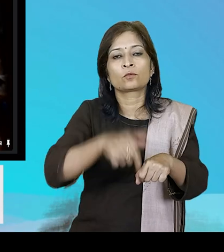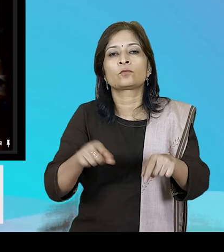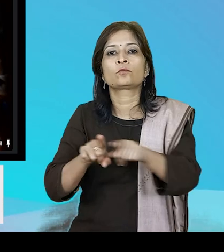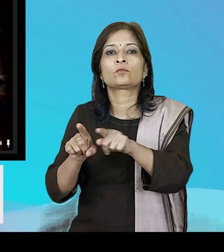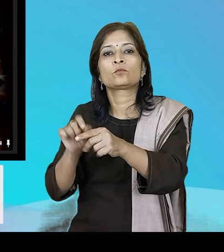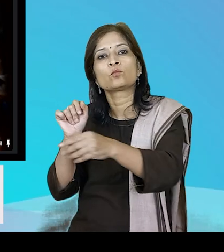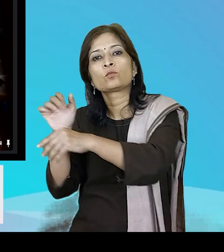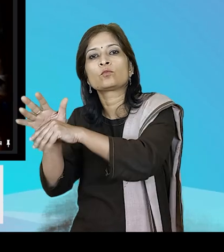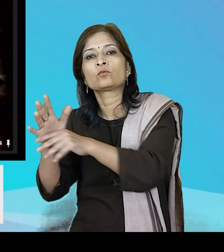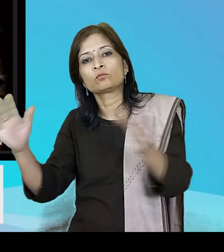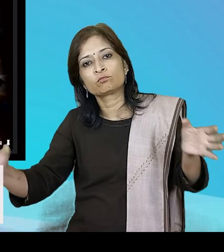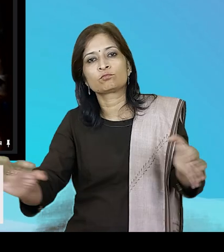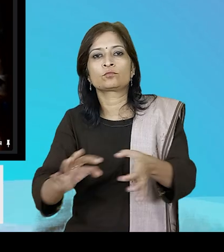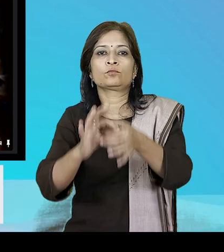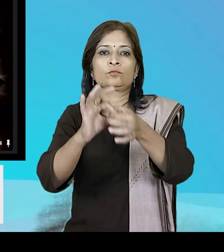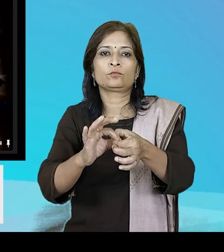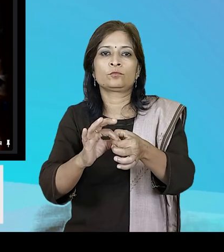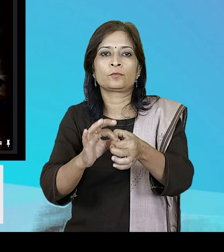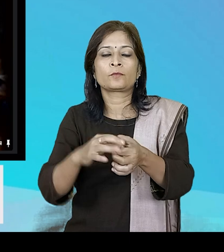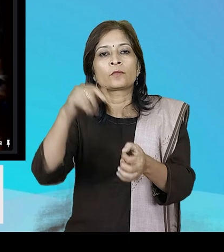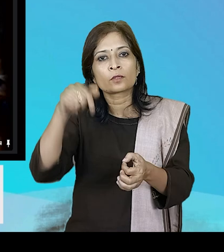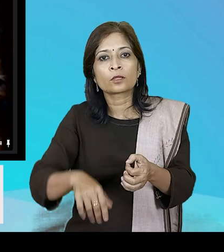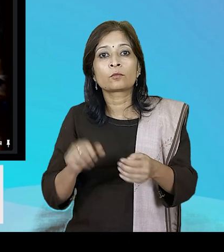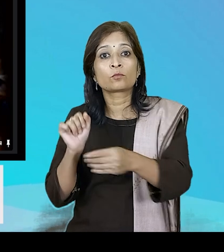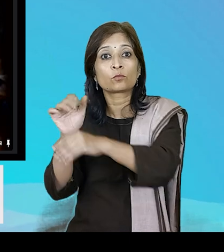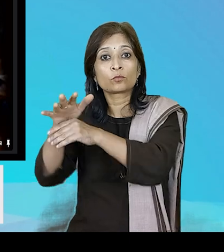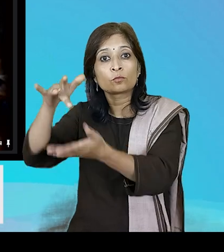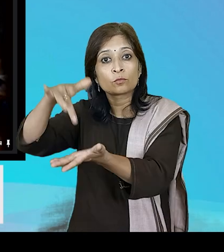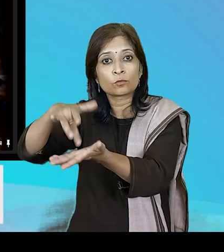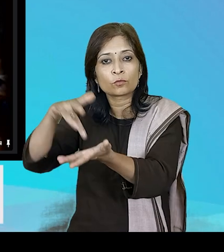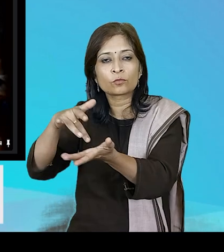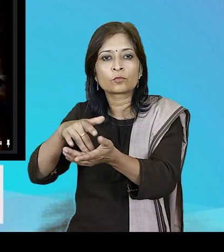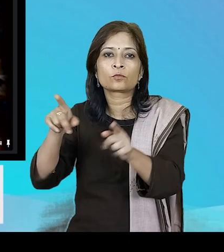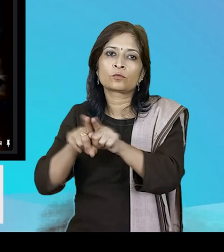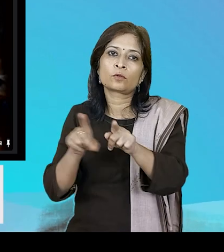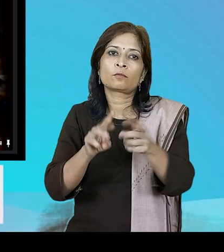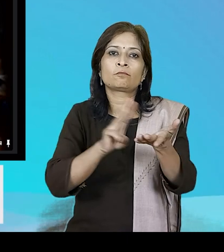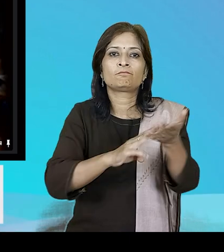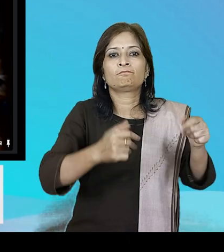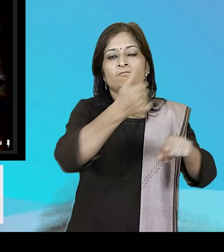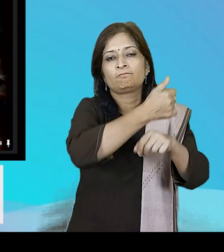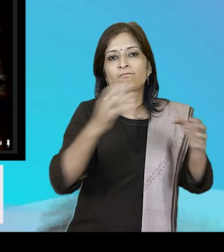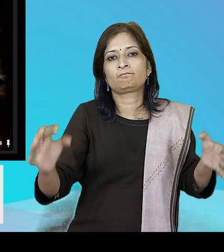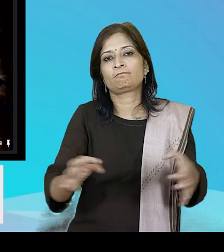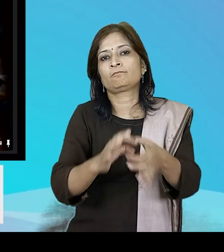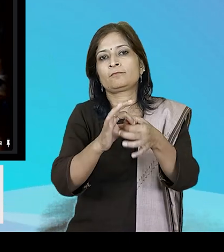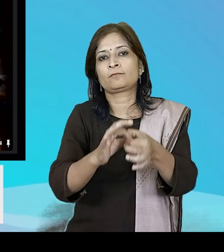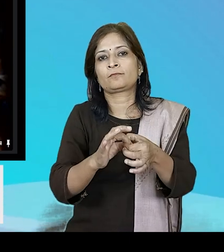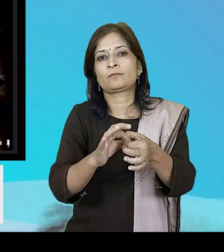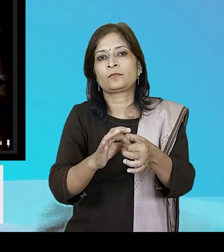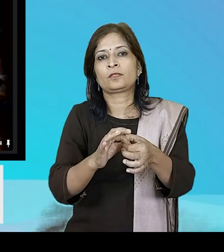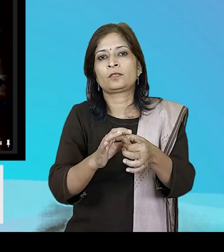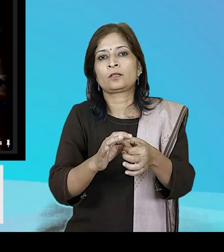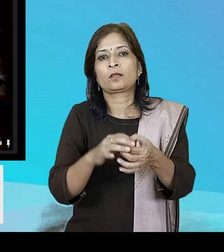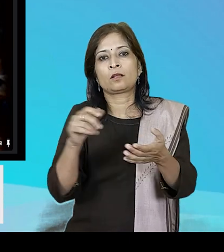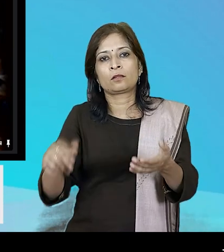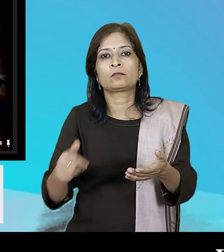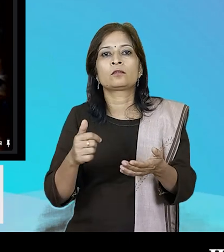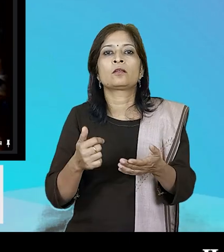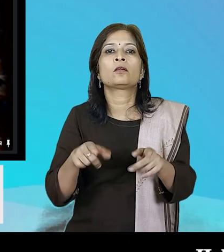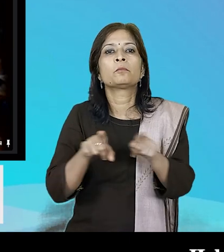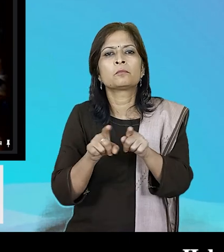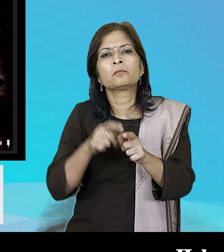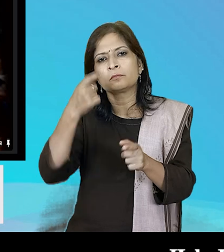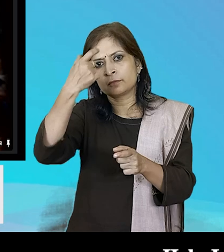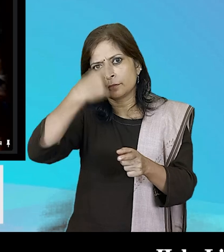External Affairs and the Department of Post, where we use these post offices in these parliamentary constituencies,